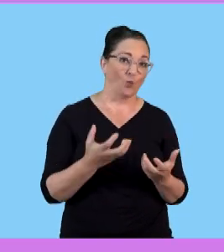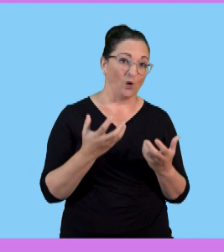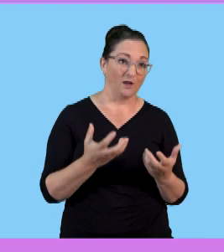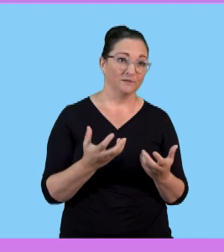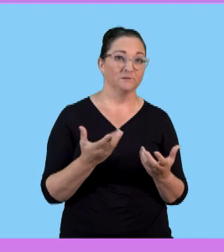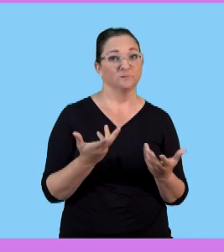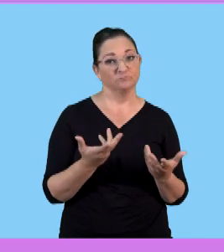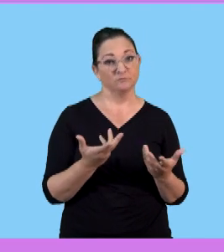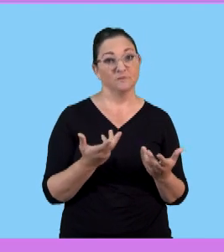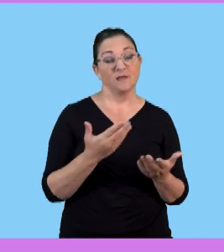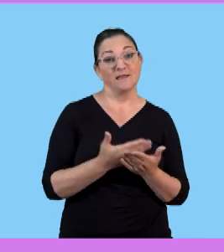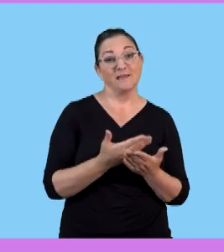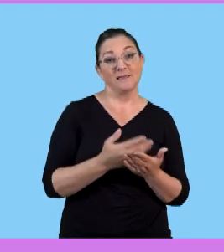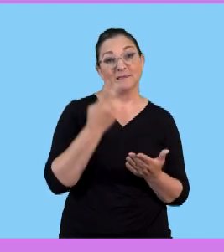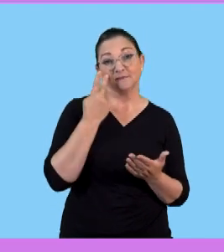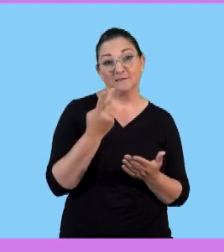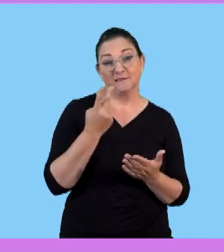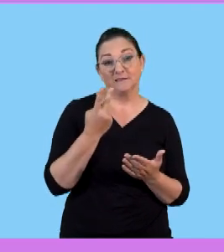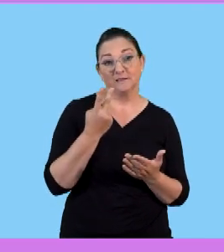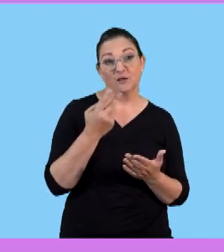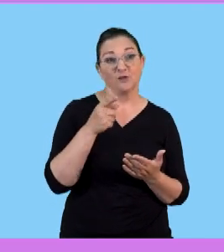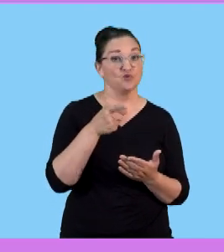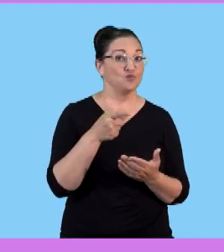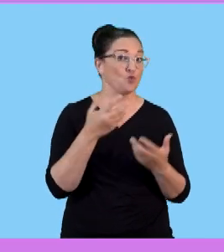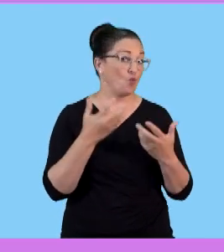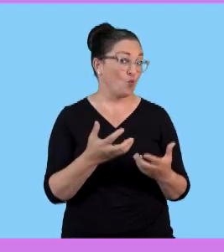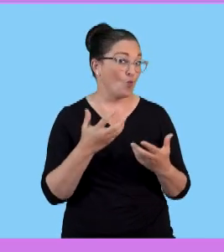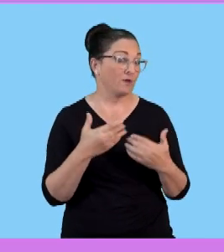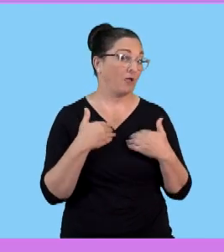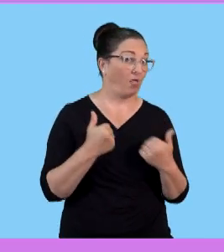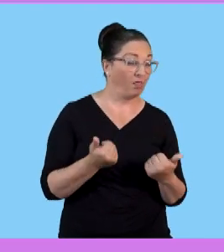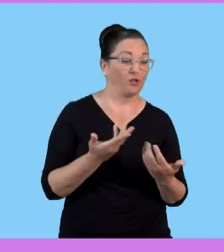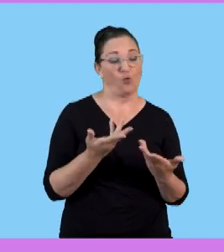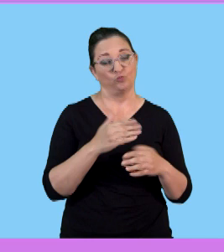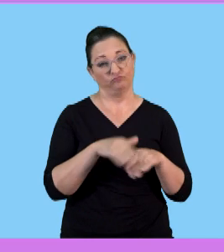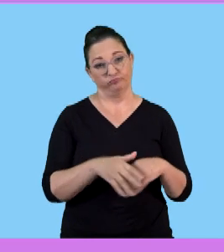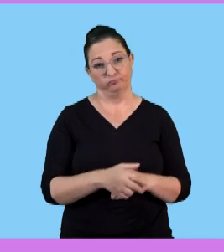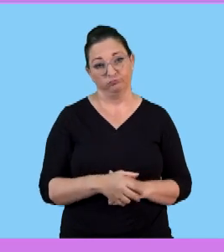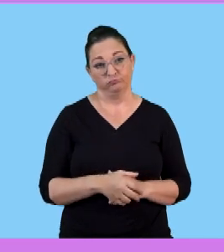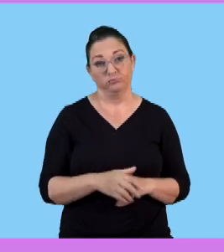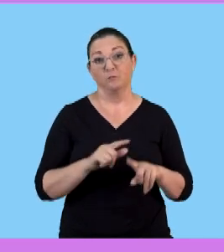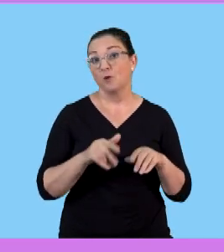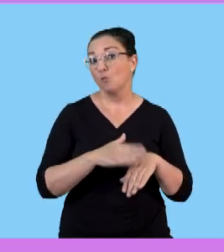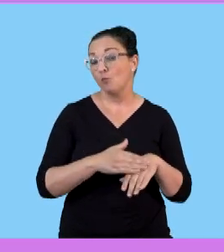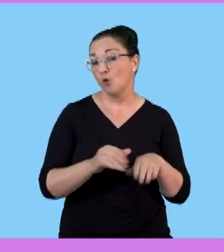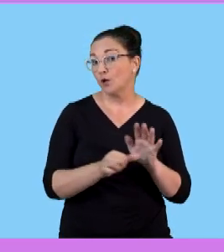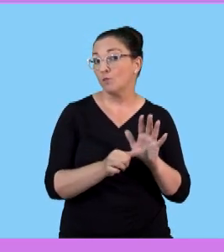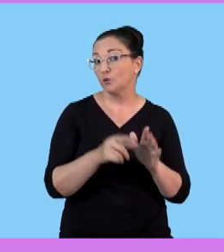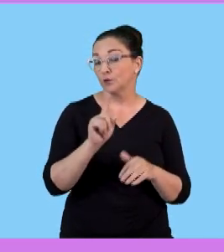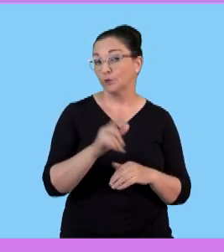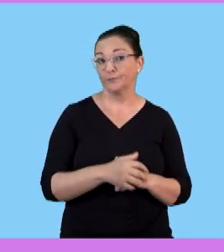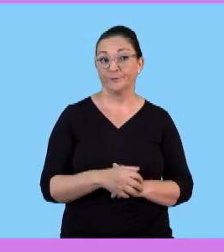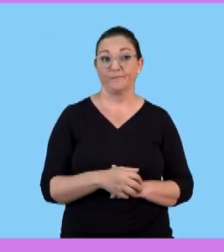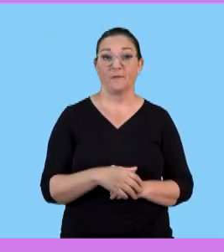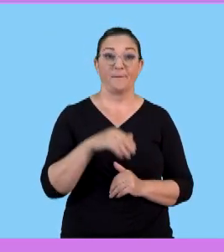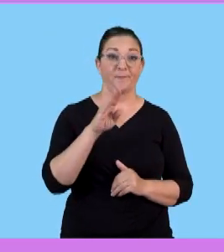and your weight or mass, right, to work out whether your weight is healthy, right? What else is important